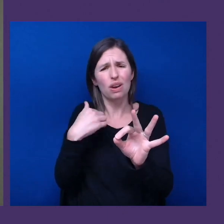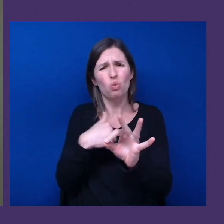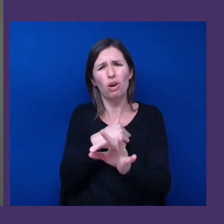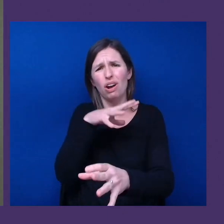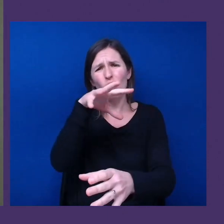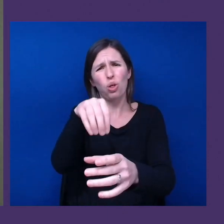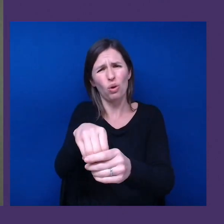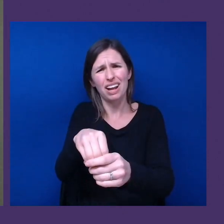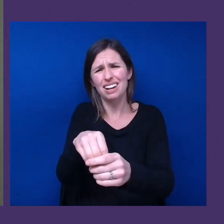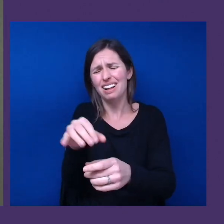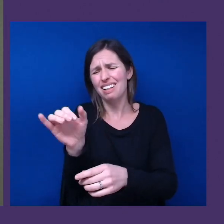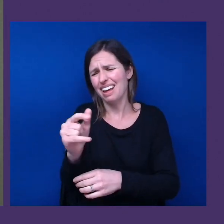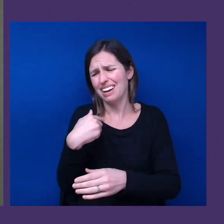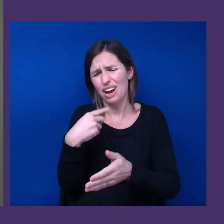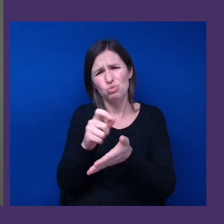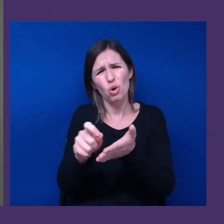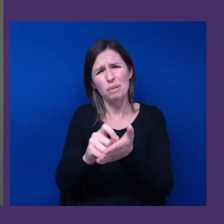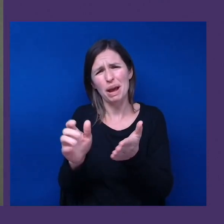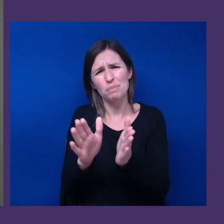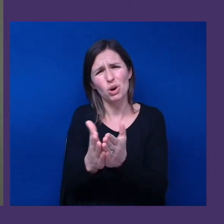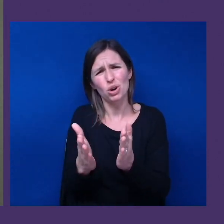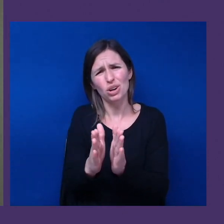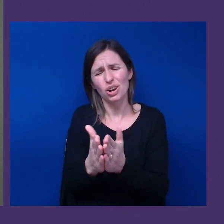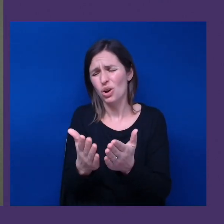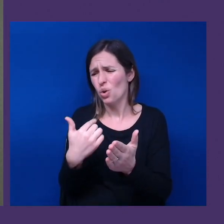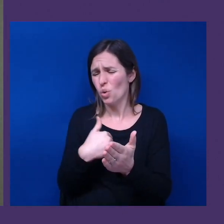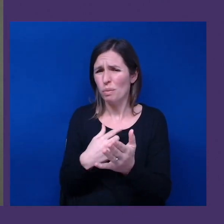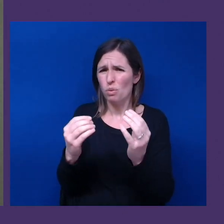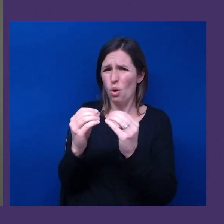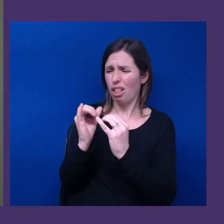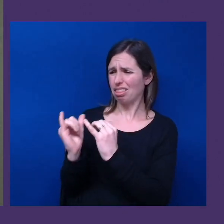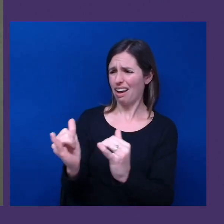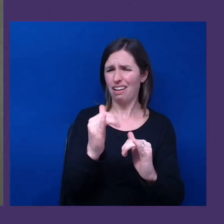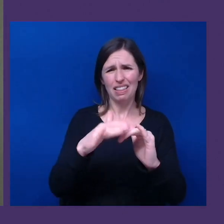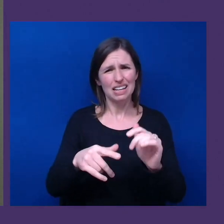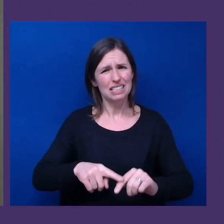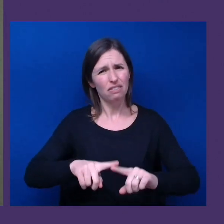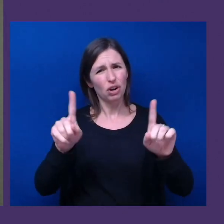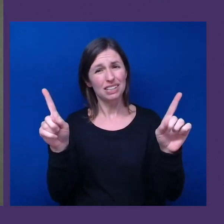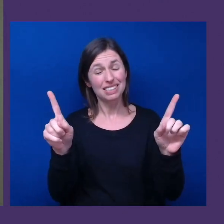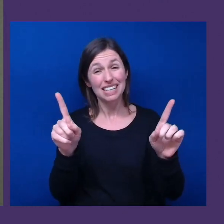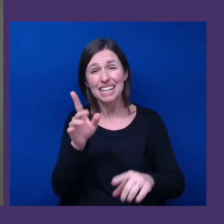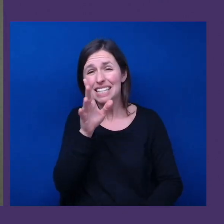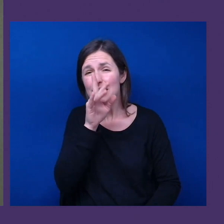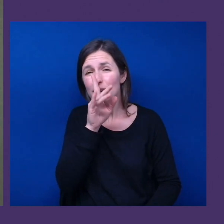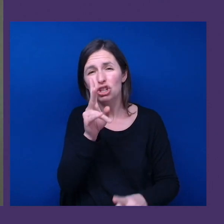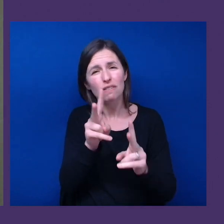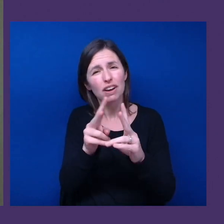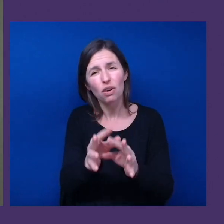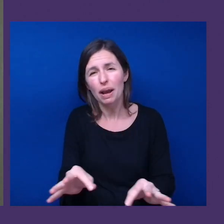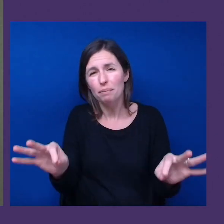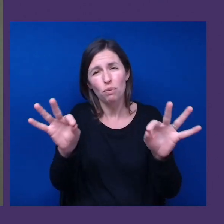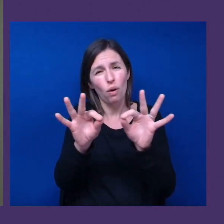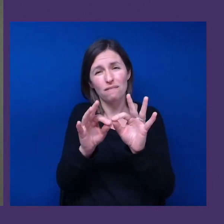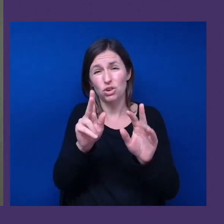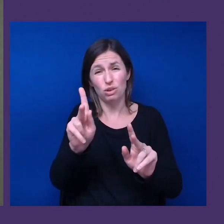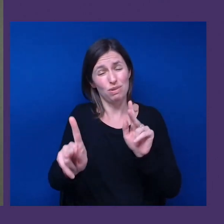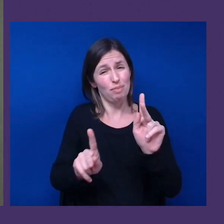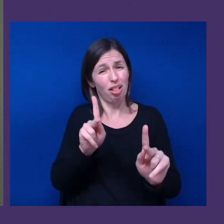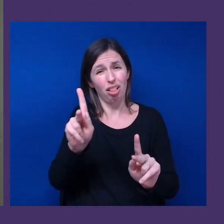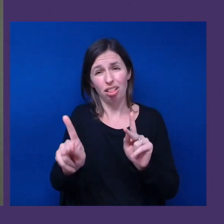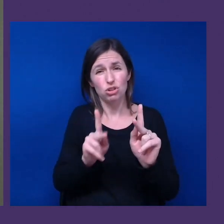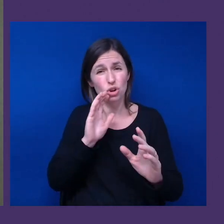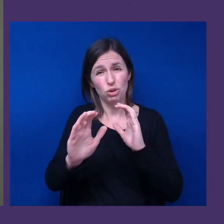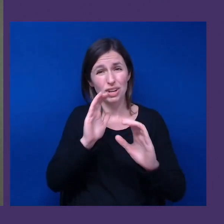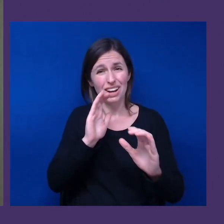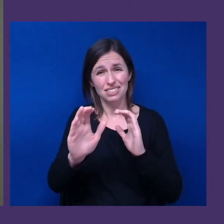Speech and communication are very important to all human beings. I'm one of the lucky ones to have had early intervention when